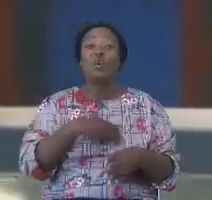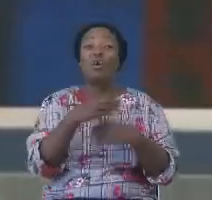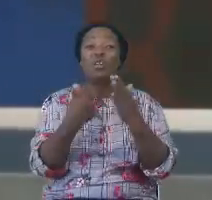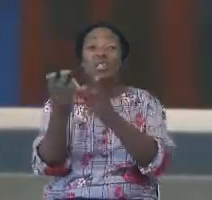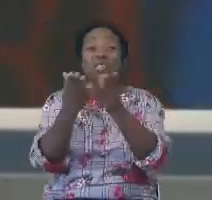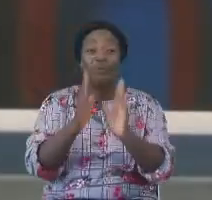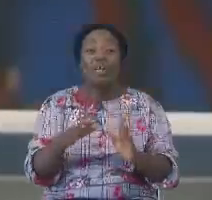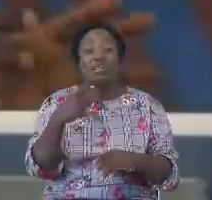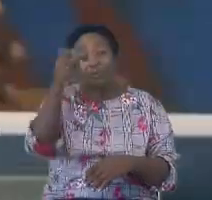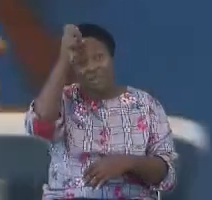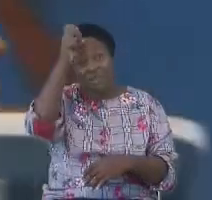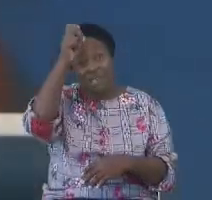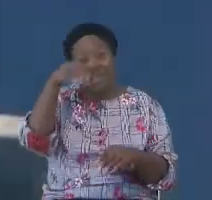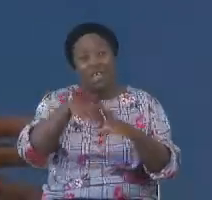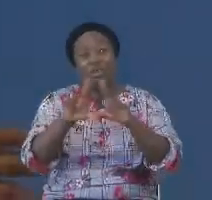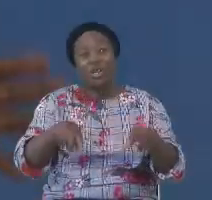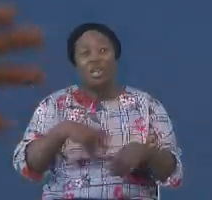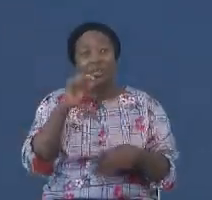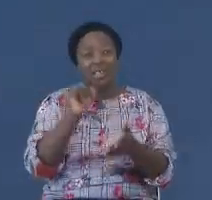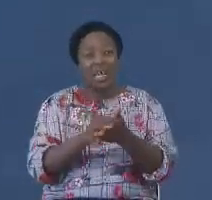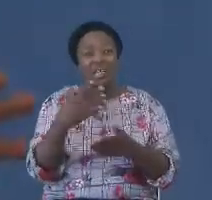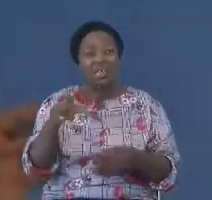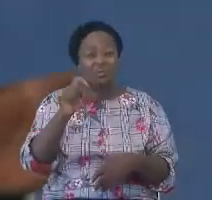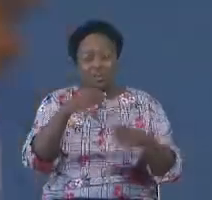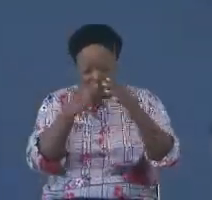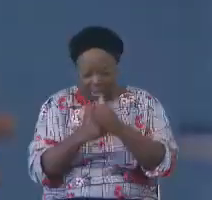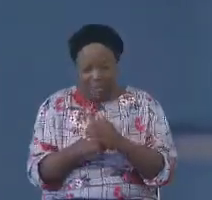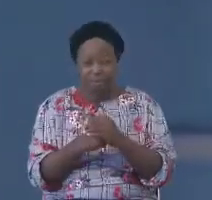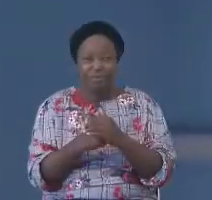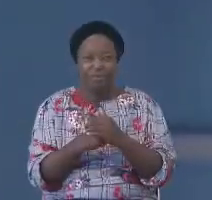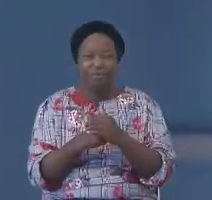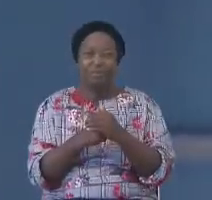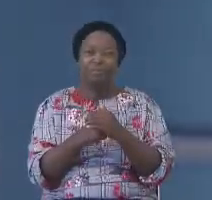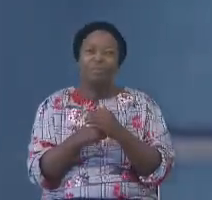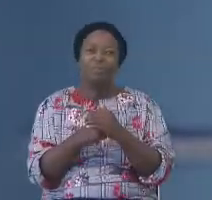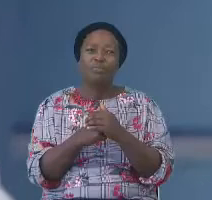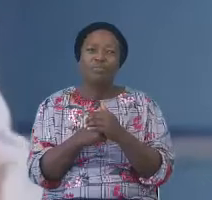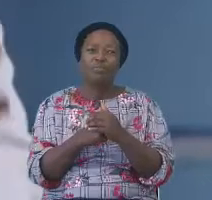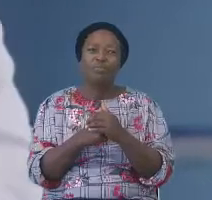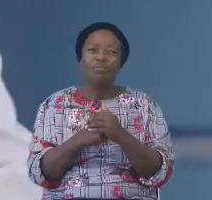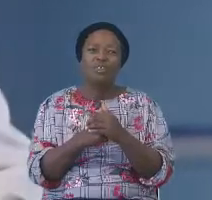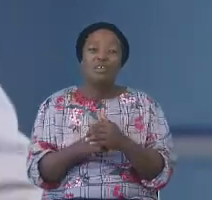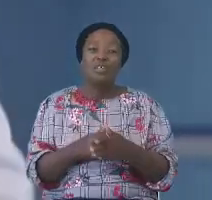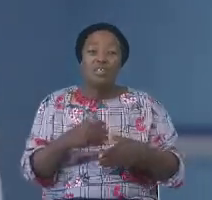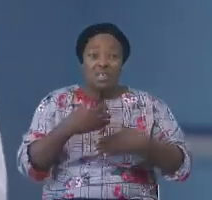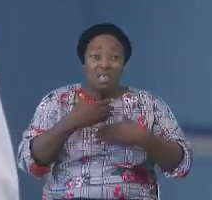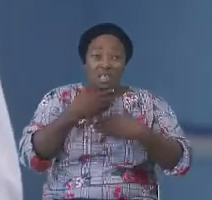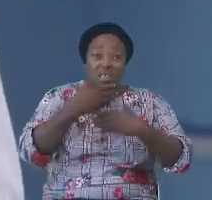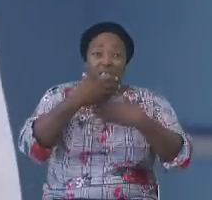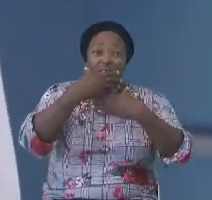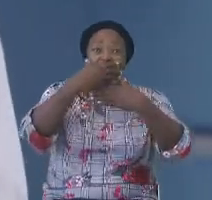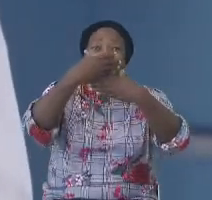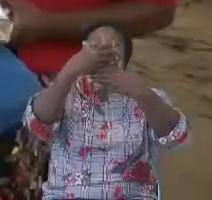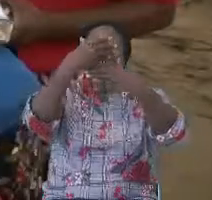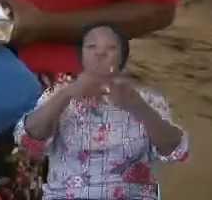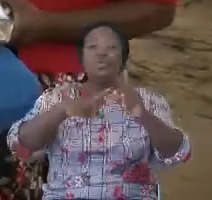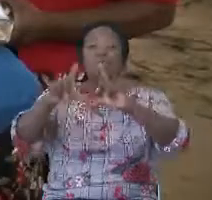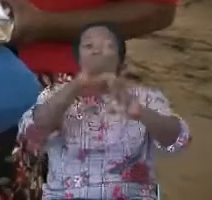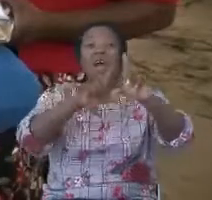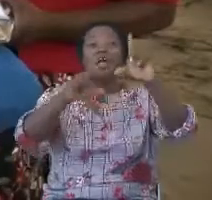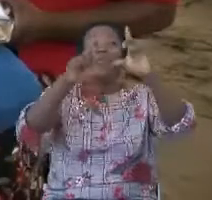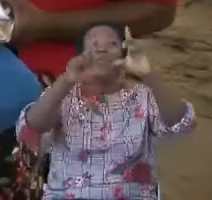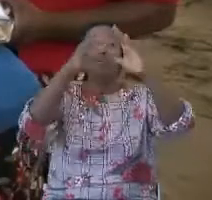has to bow and the voice of the agent of satan in your life that cena has to